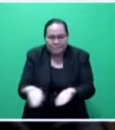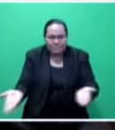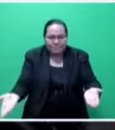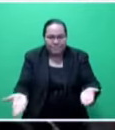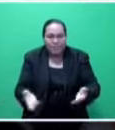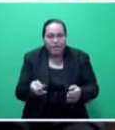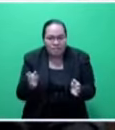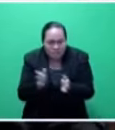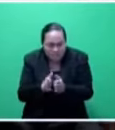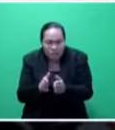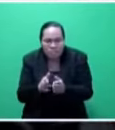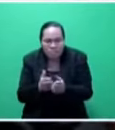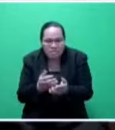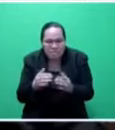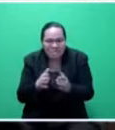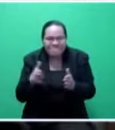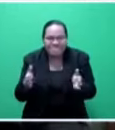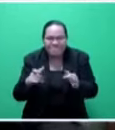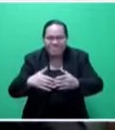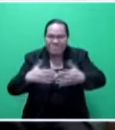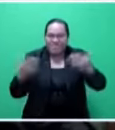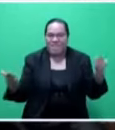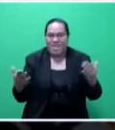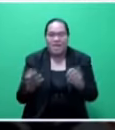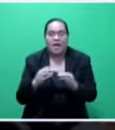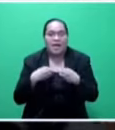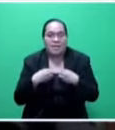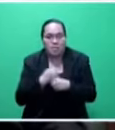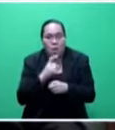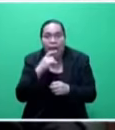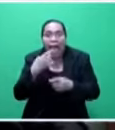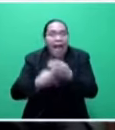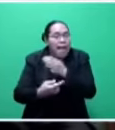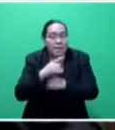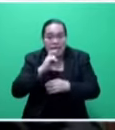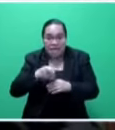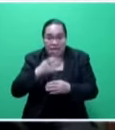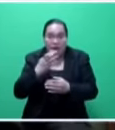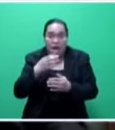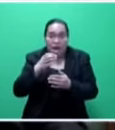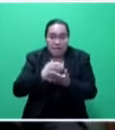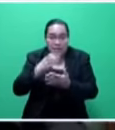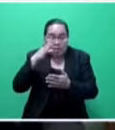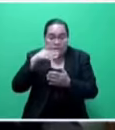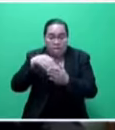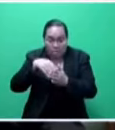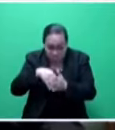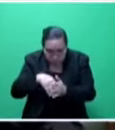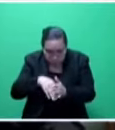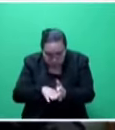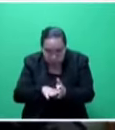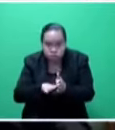large enterprises. What can we do to make sure that when the economy does turn around, that they have not totally disintegrated?